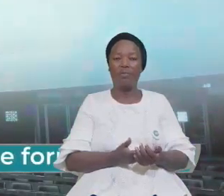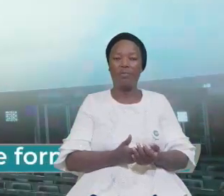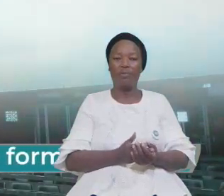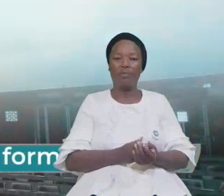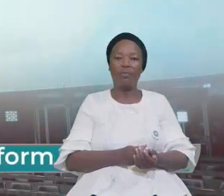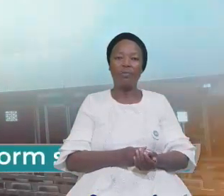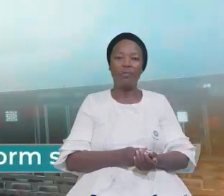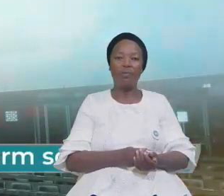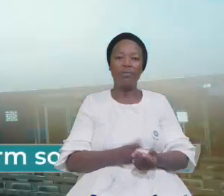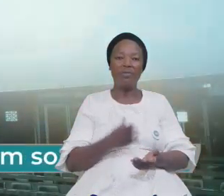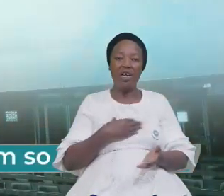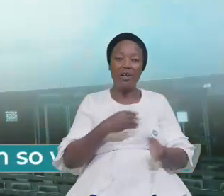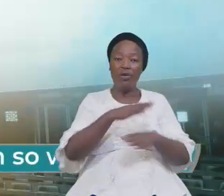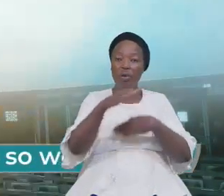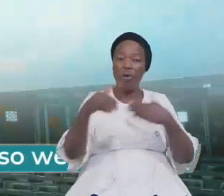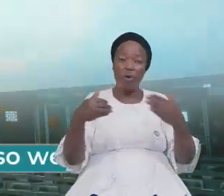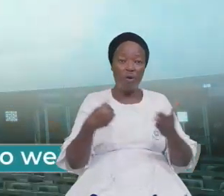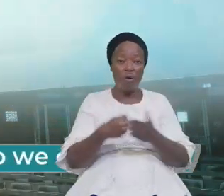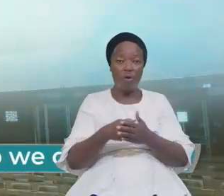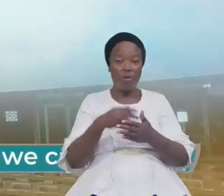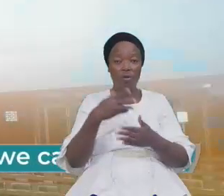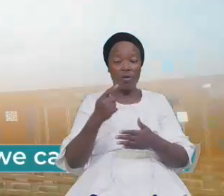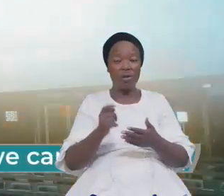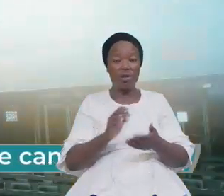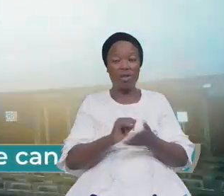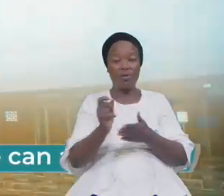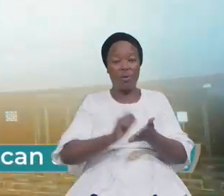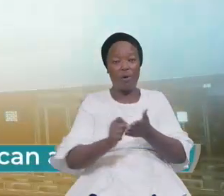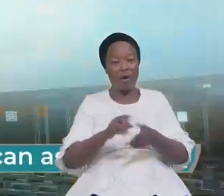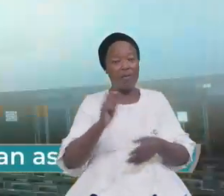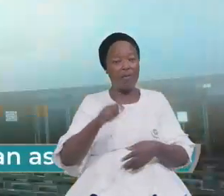And all you write should be in capital letters.